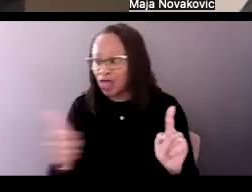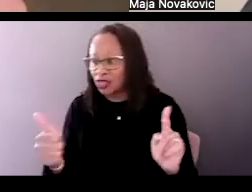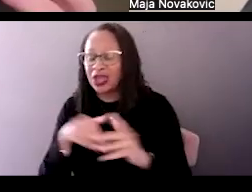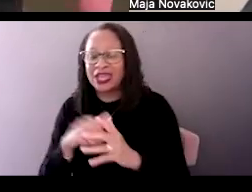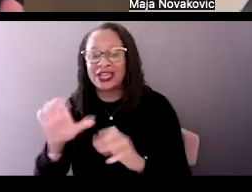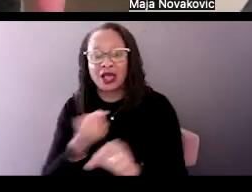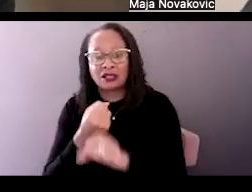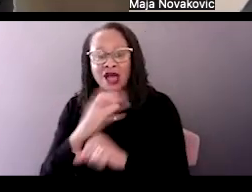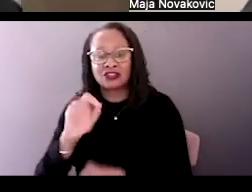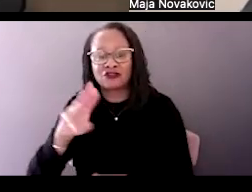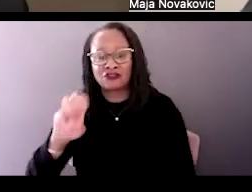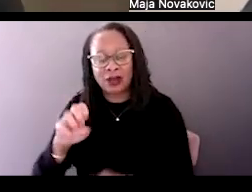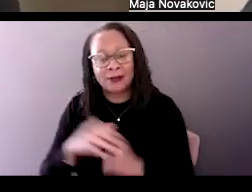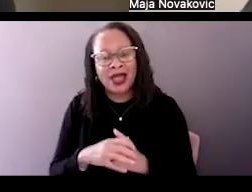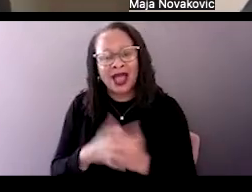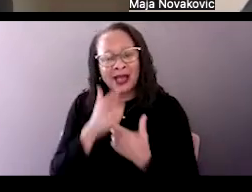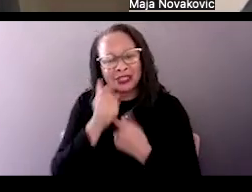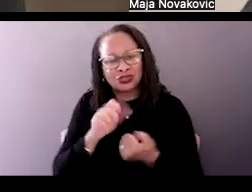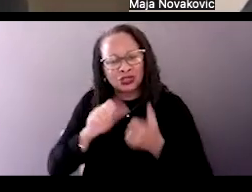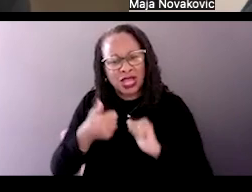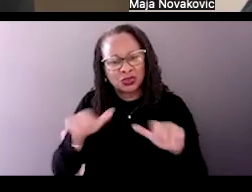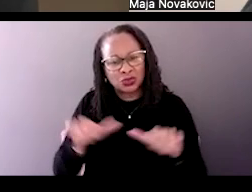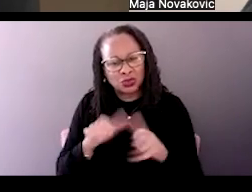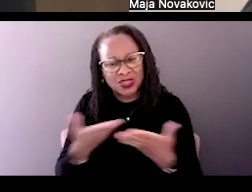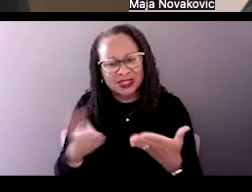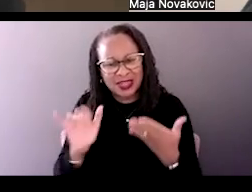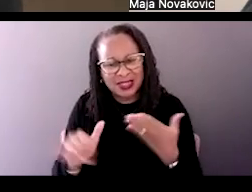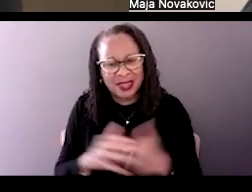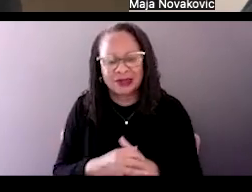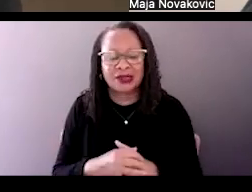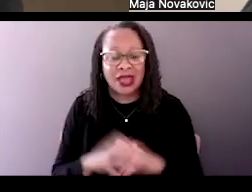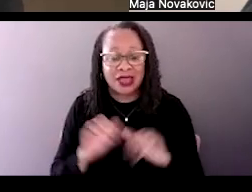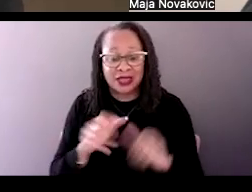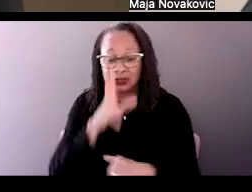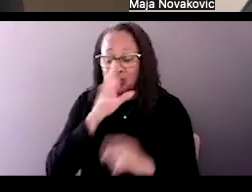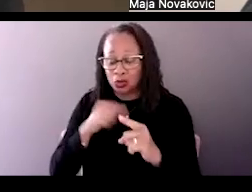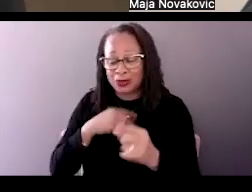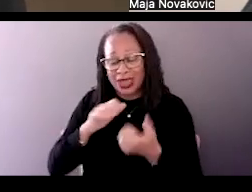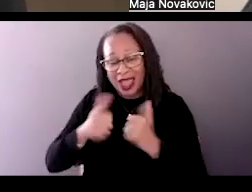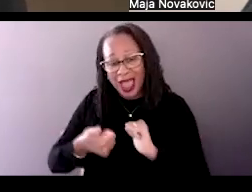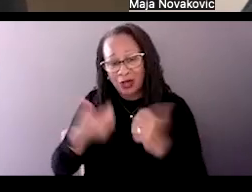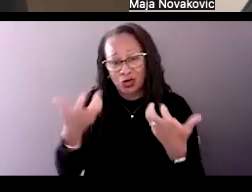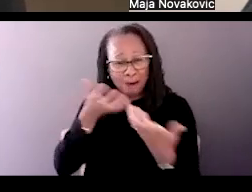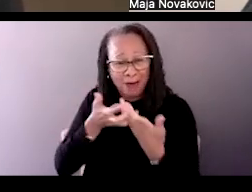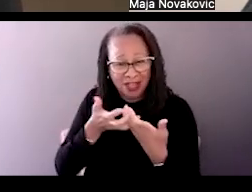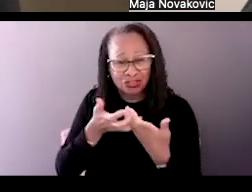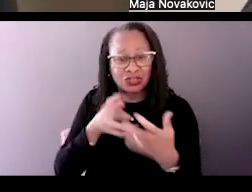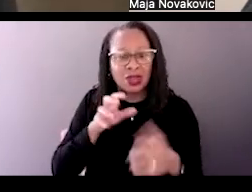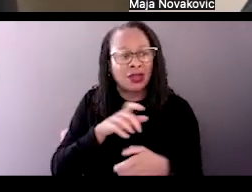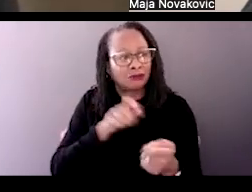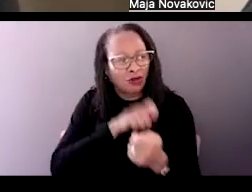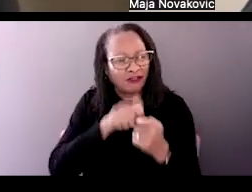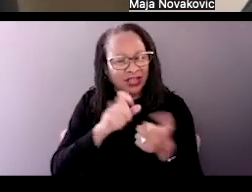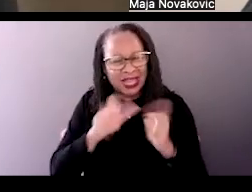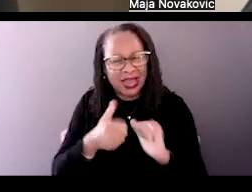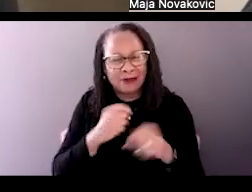the mechanics of how we do these things. So can you talk to me like how you matched those perfectly and made sure you matched